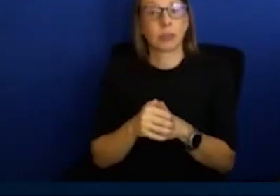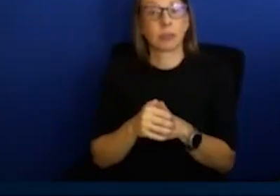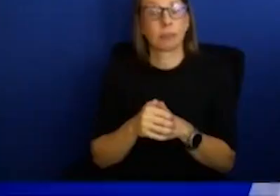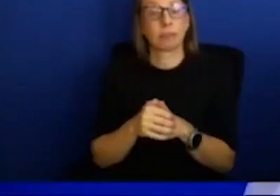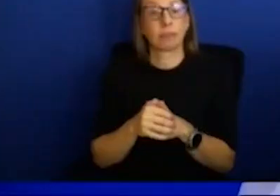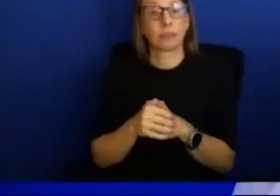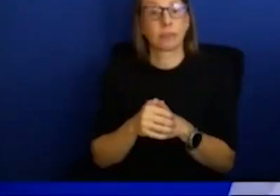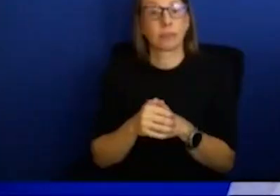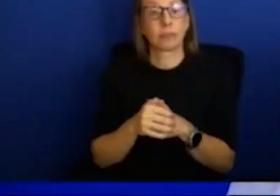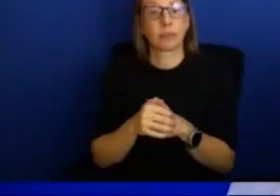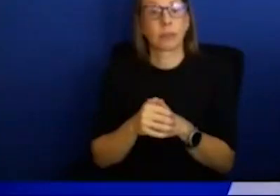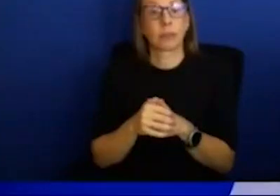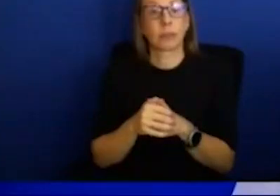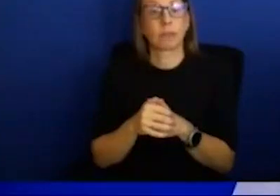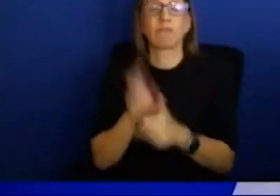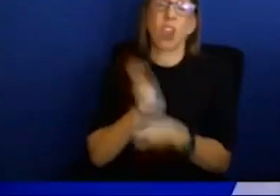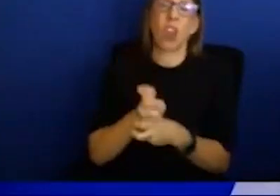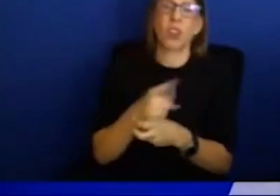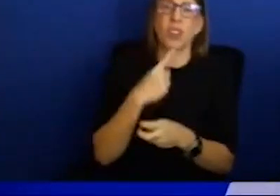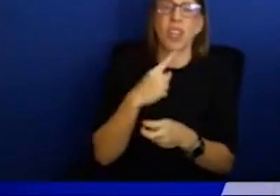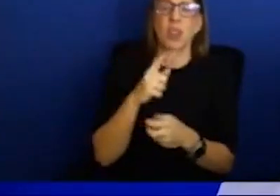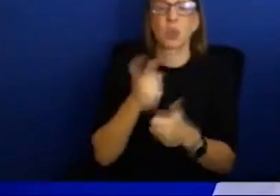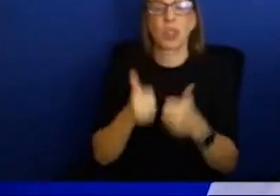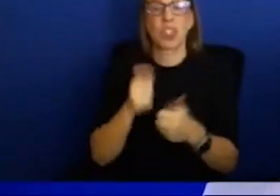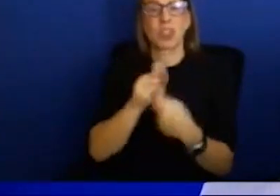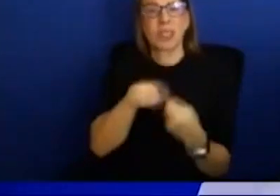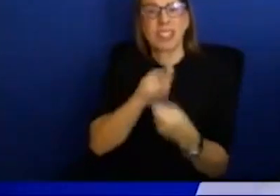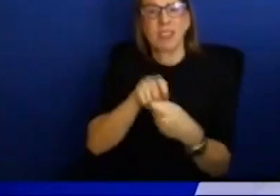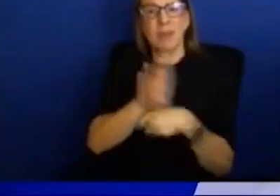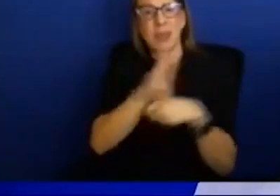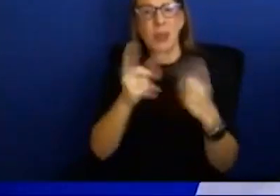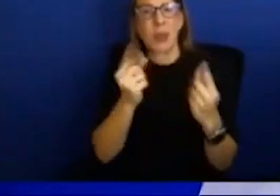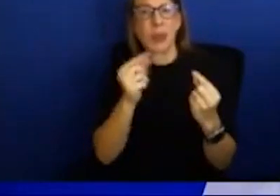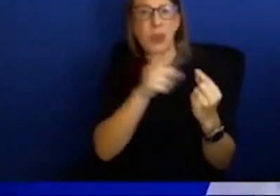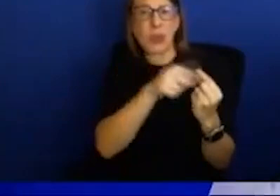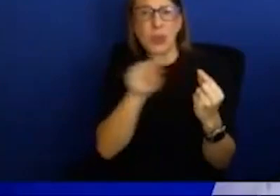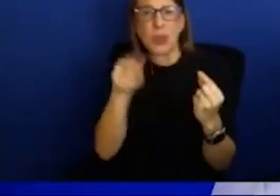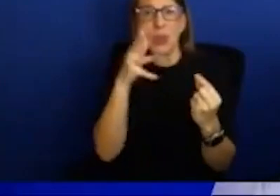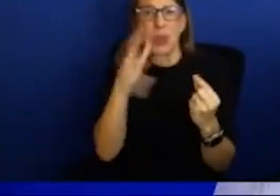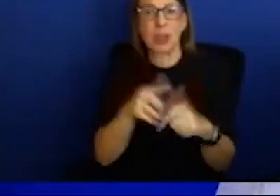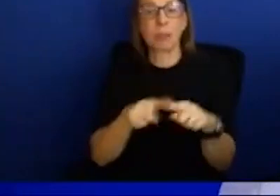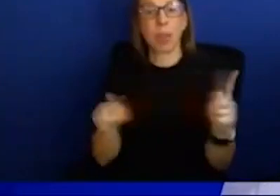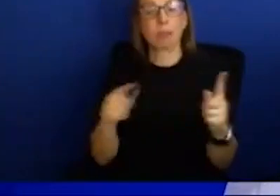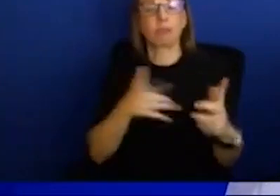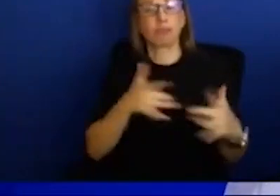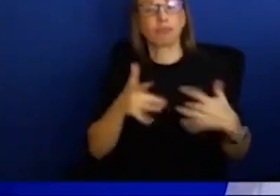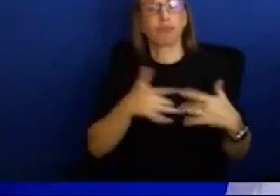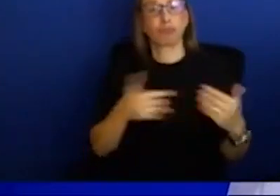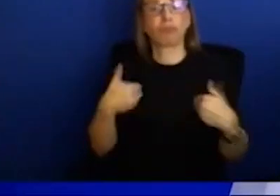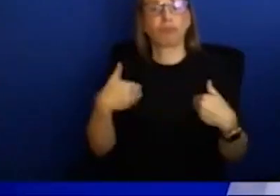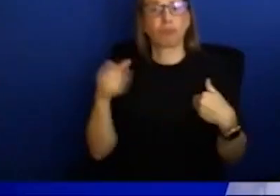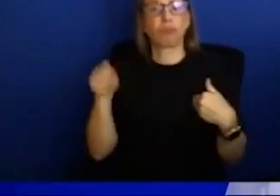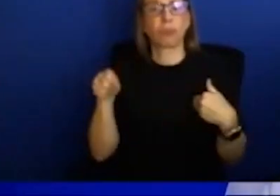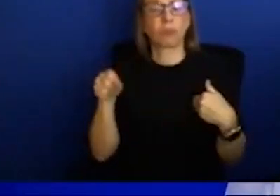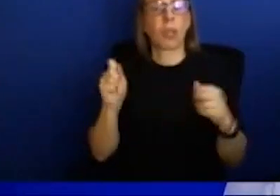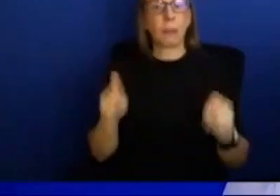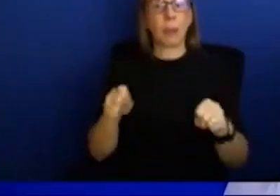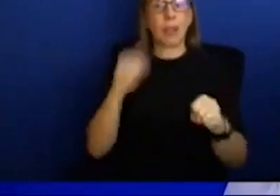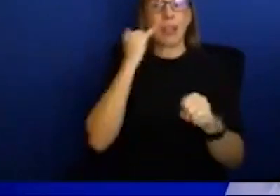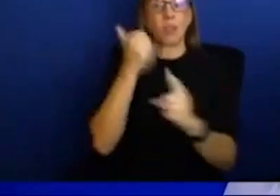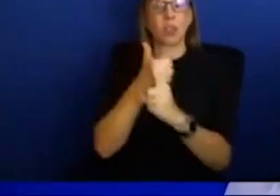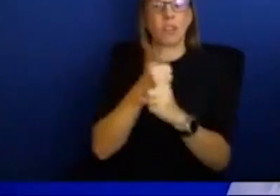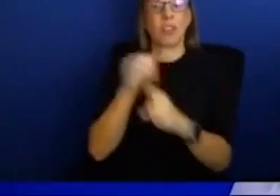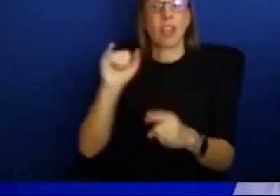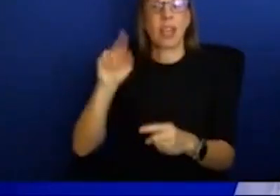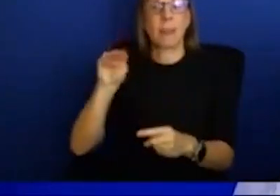say what specific businesses will do, but certainly we had that concern. Again, probably if you are immunosuppressed to